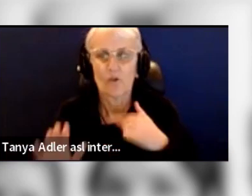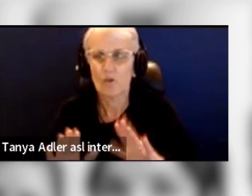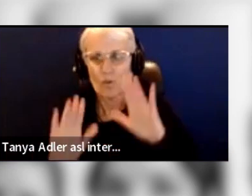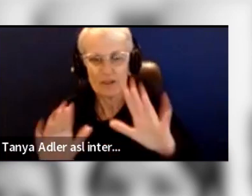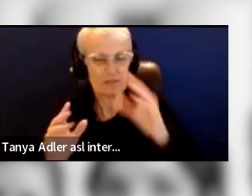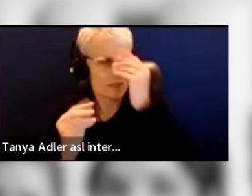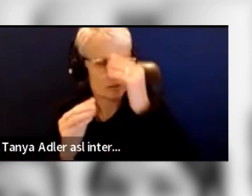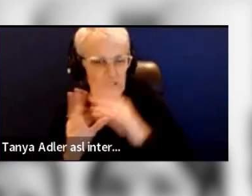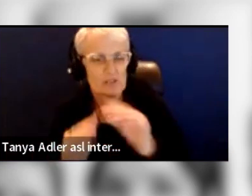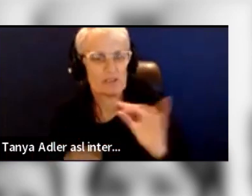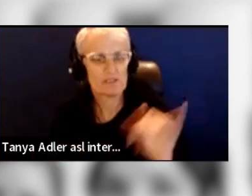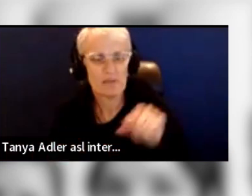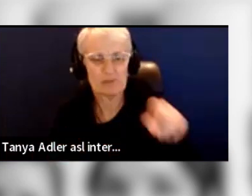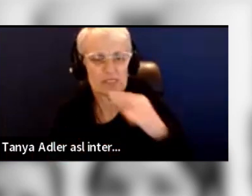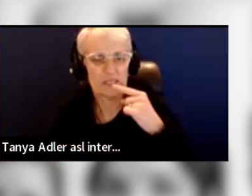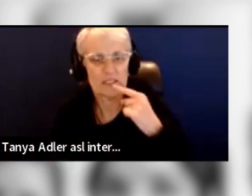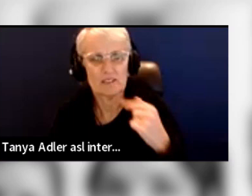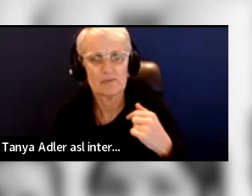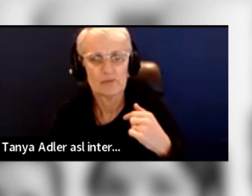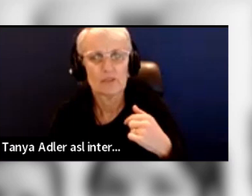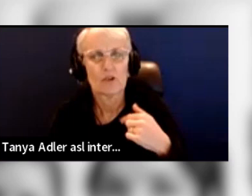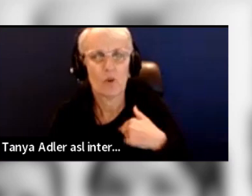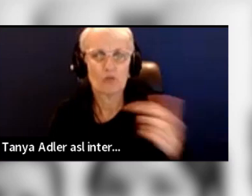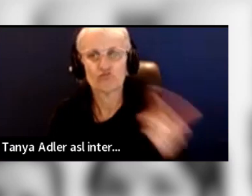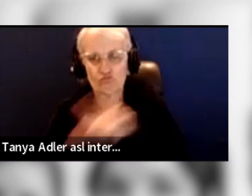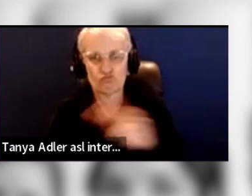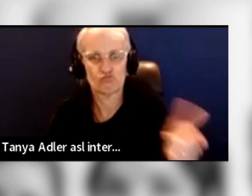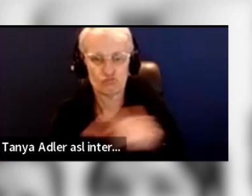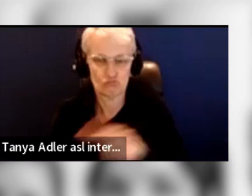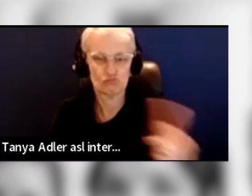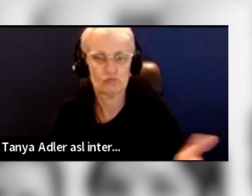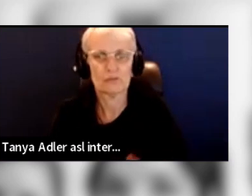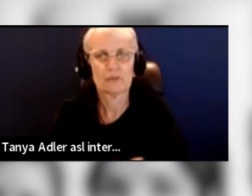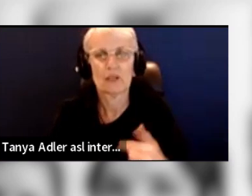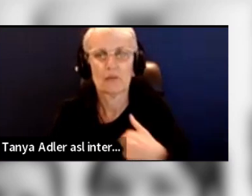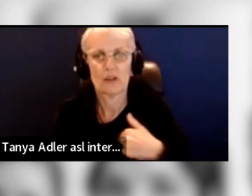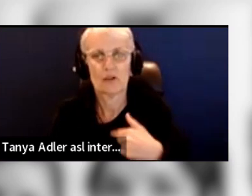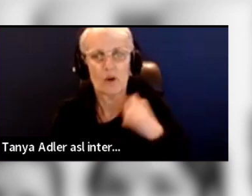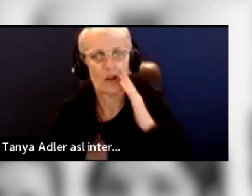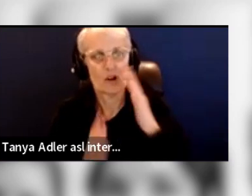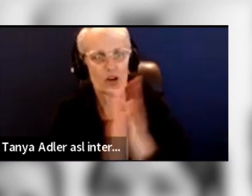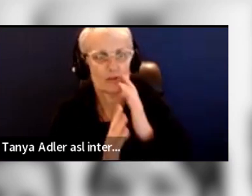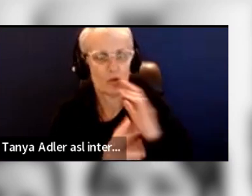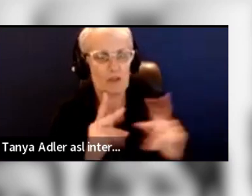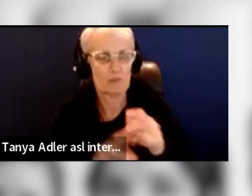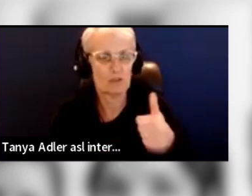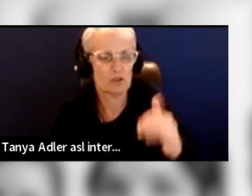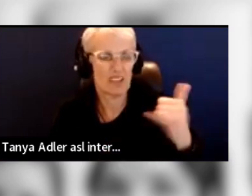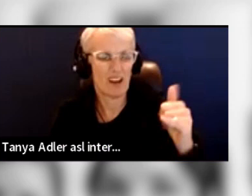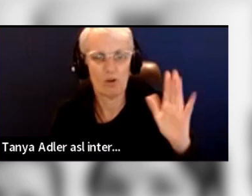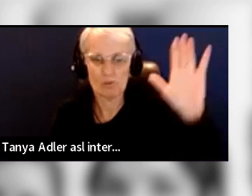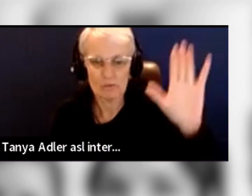yeah, just as Jordan said, we're going to swap back and forth. So I'm going to ask on behalf of the raised hands, and my